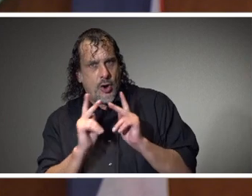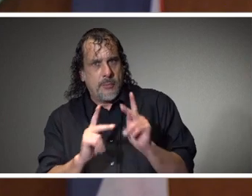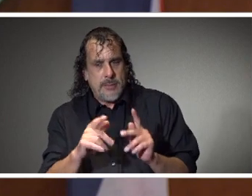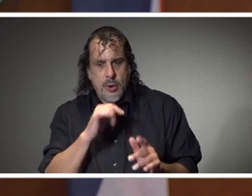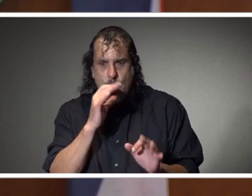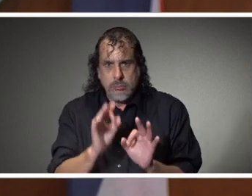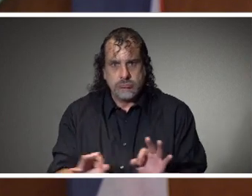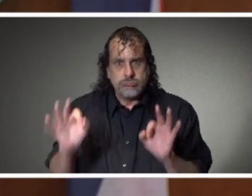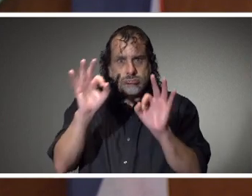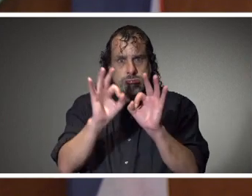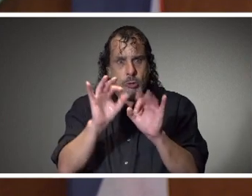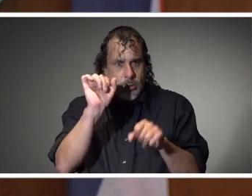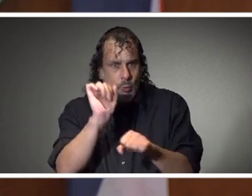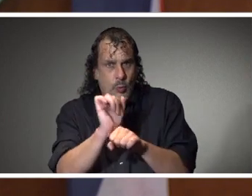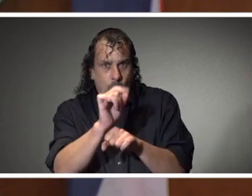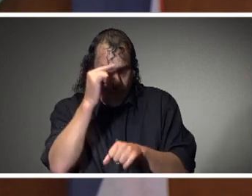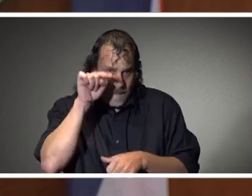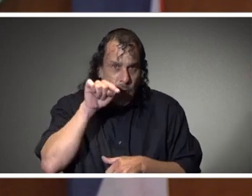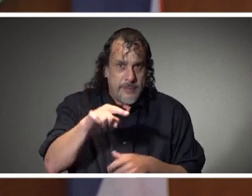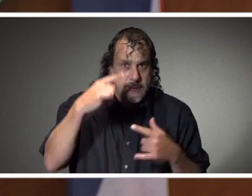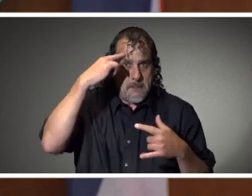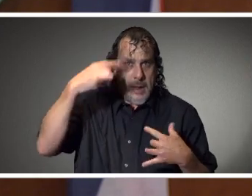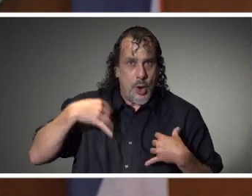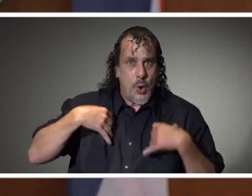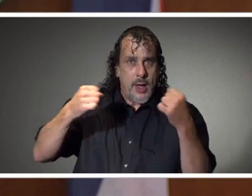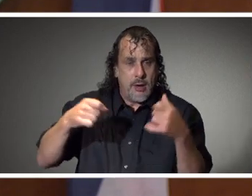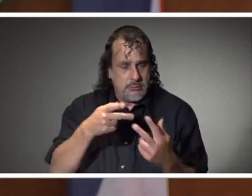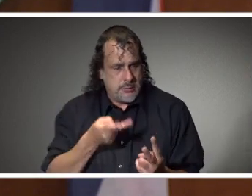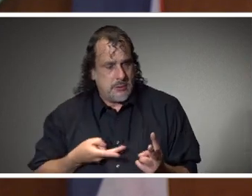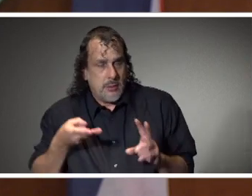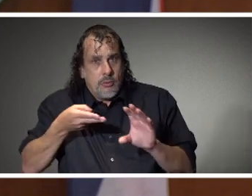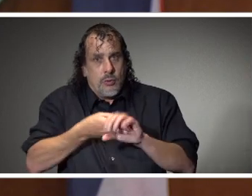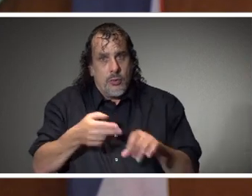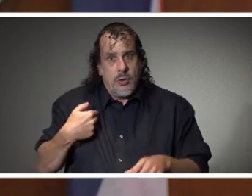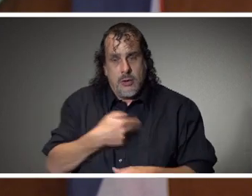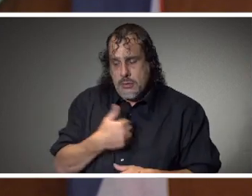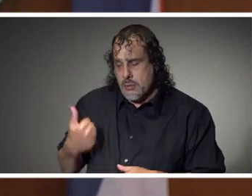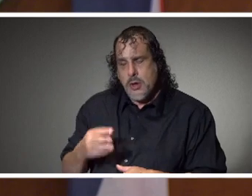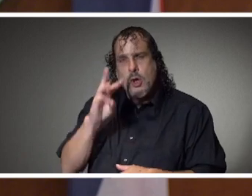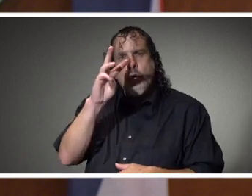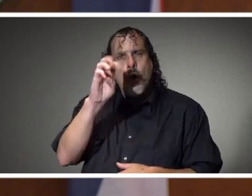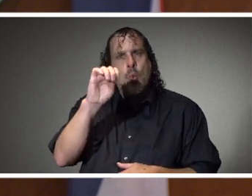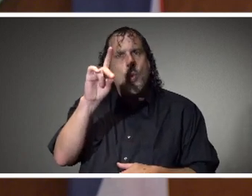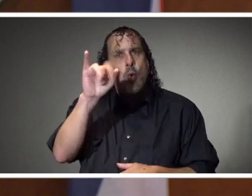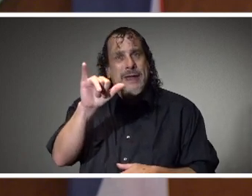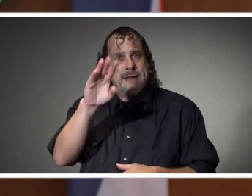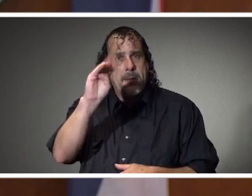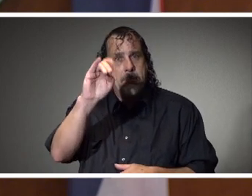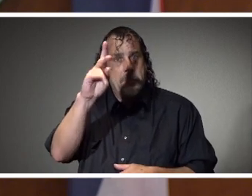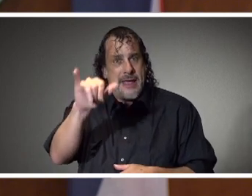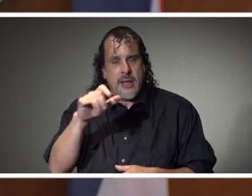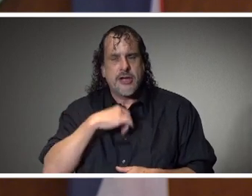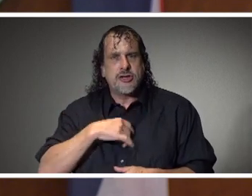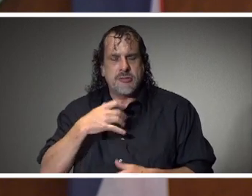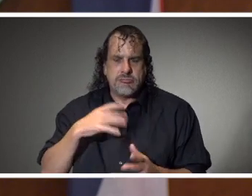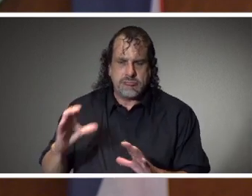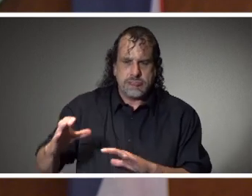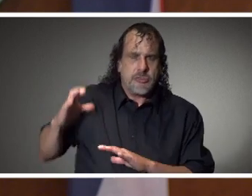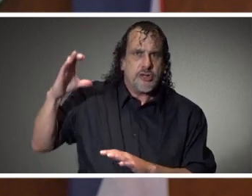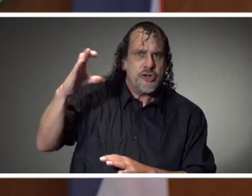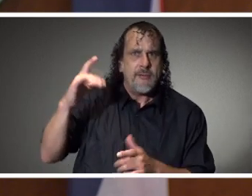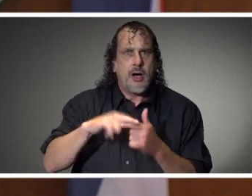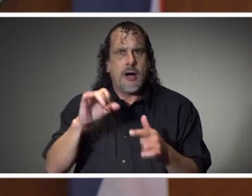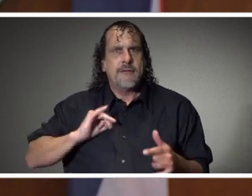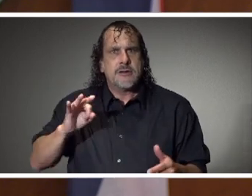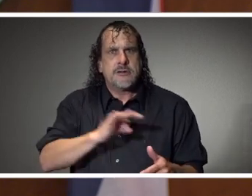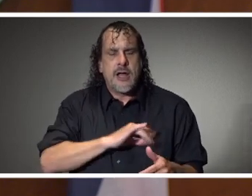arena to join us today. First, I'm going to turn it over to Wendy Bailey, who is our Chief of Staff at the Mississippi Department of